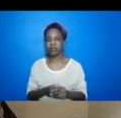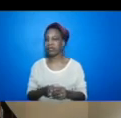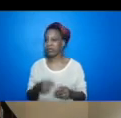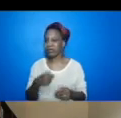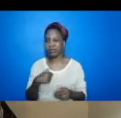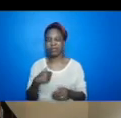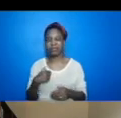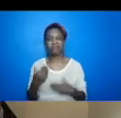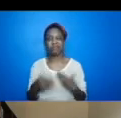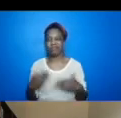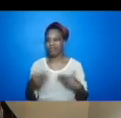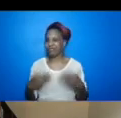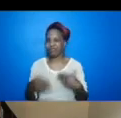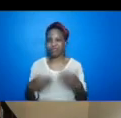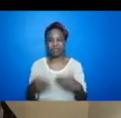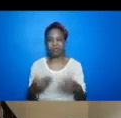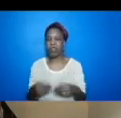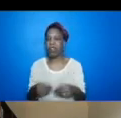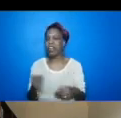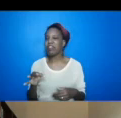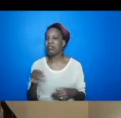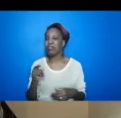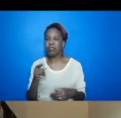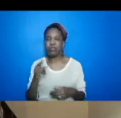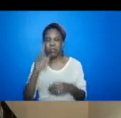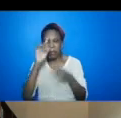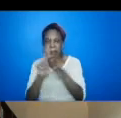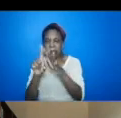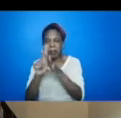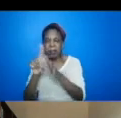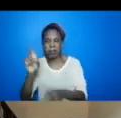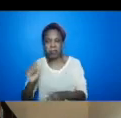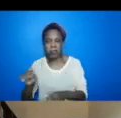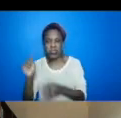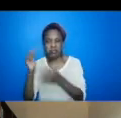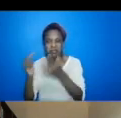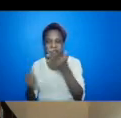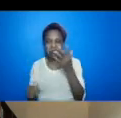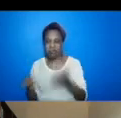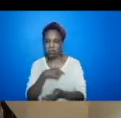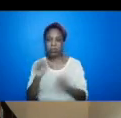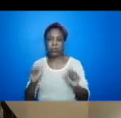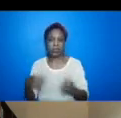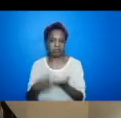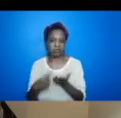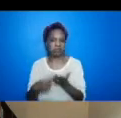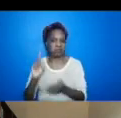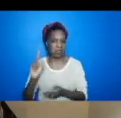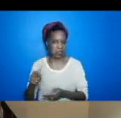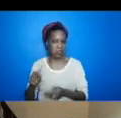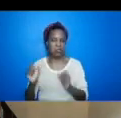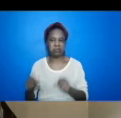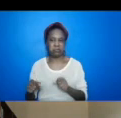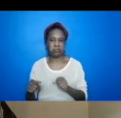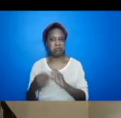to have some questions about it, which we can certainly wrestle with, but I'm running through this a bit more quickly than I might so that we